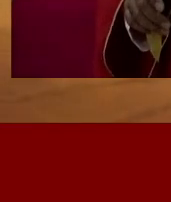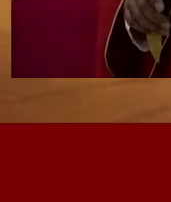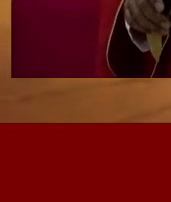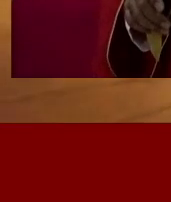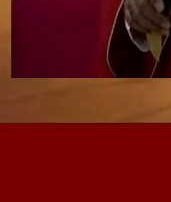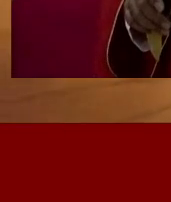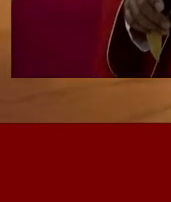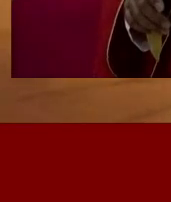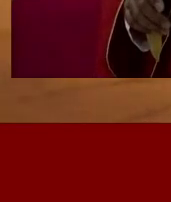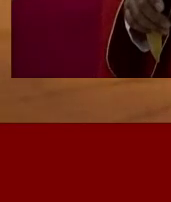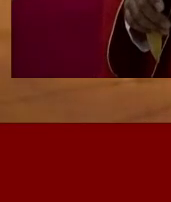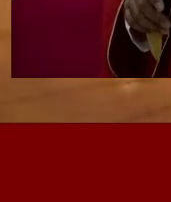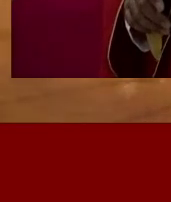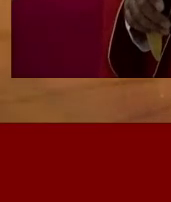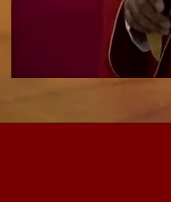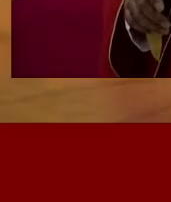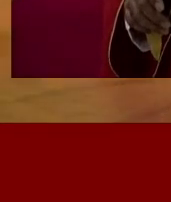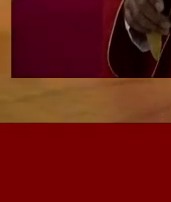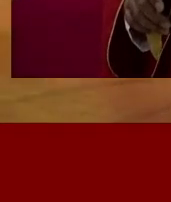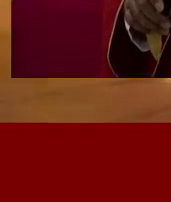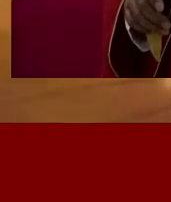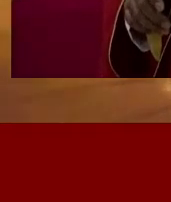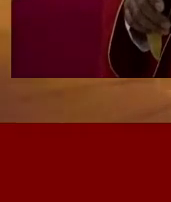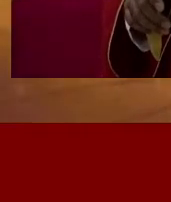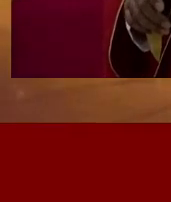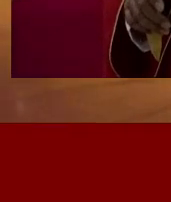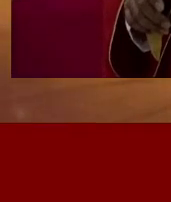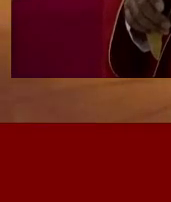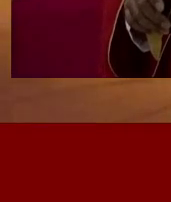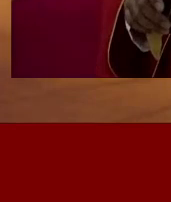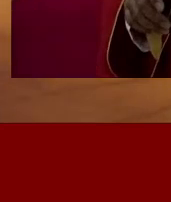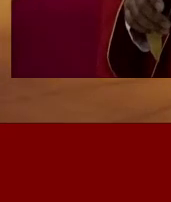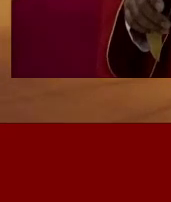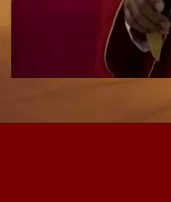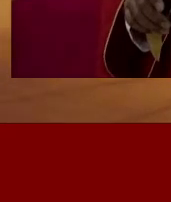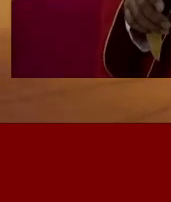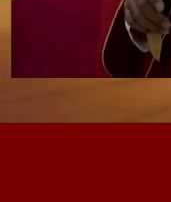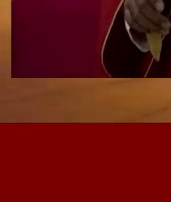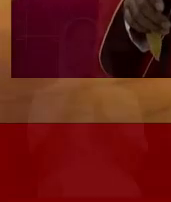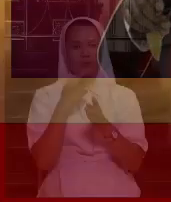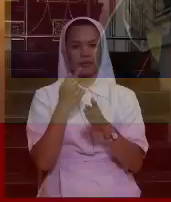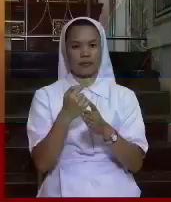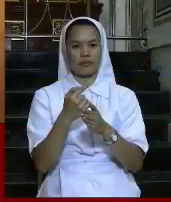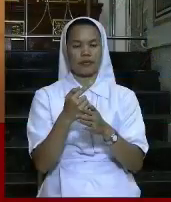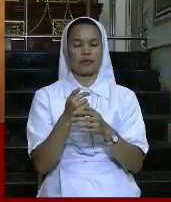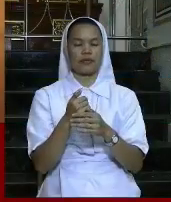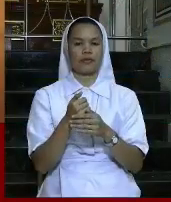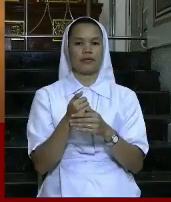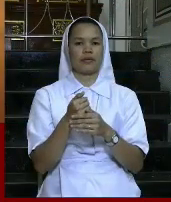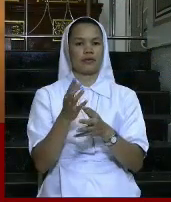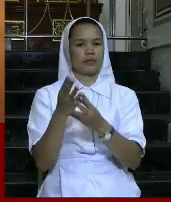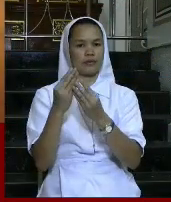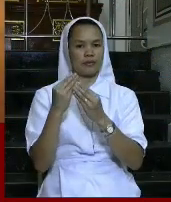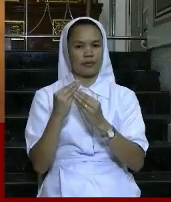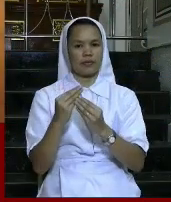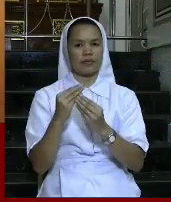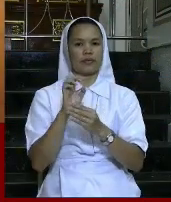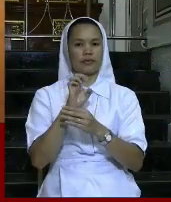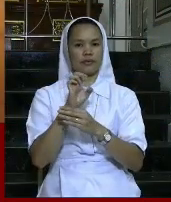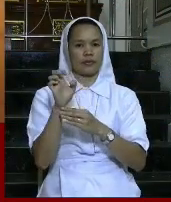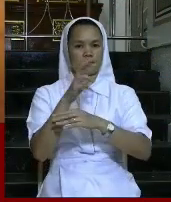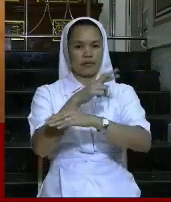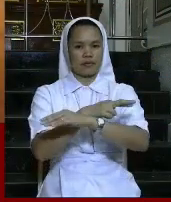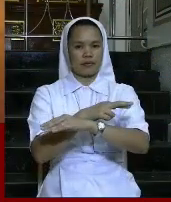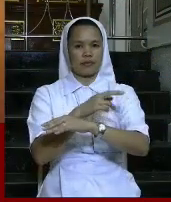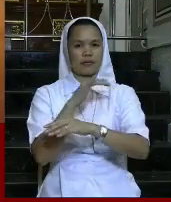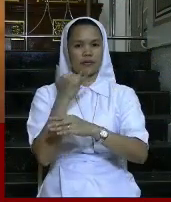be restored to health soon. Protect those who care for them. Grant eternal rest to those who